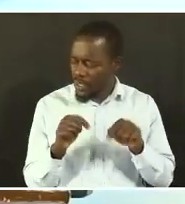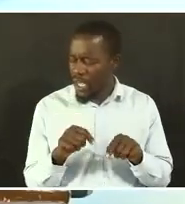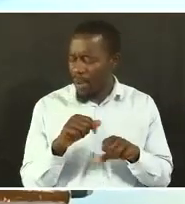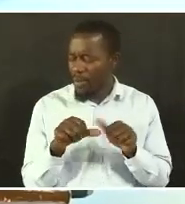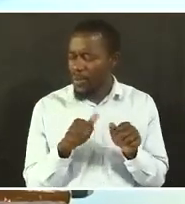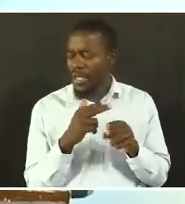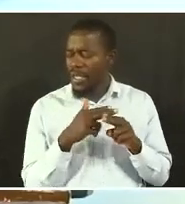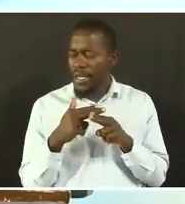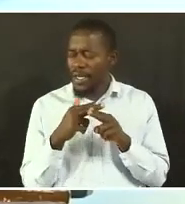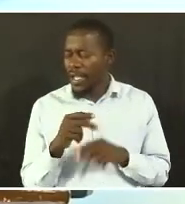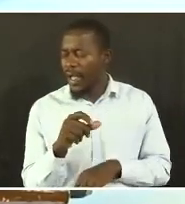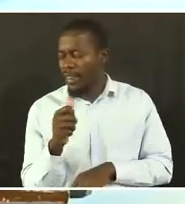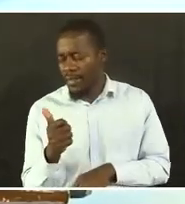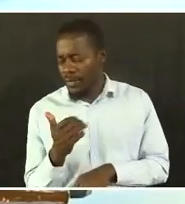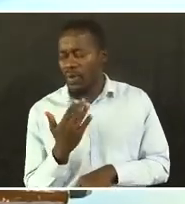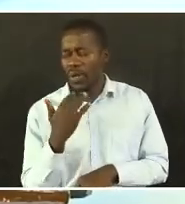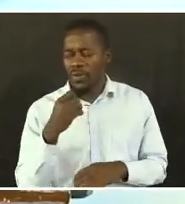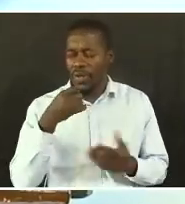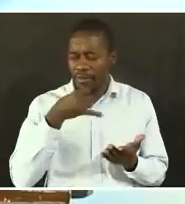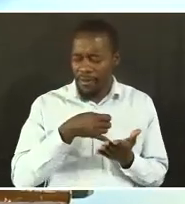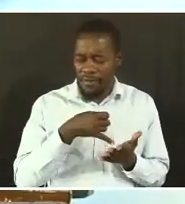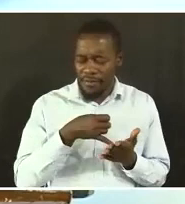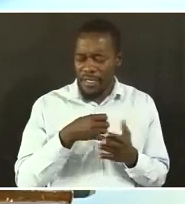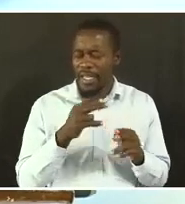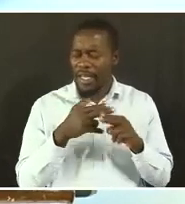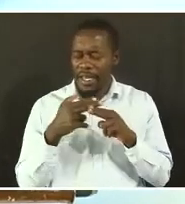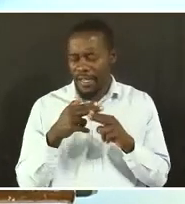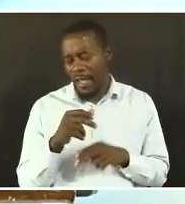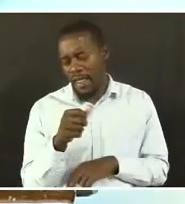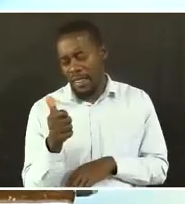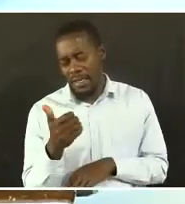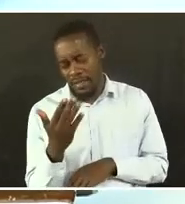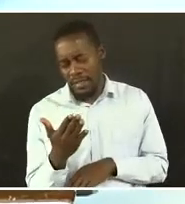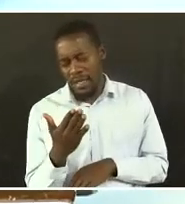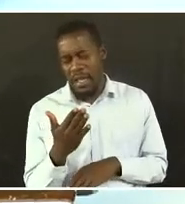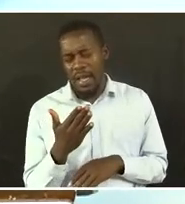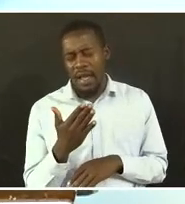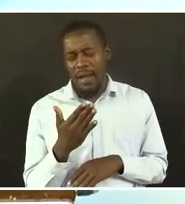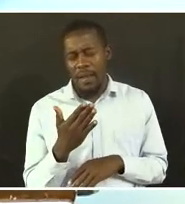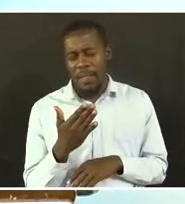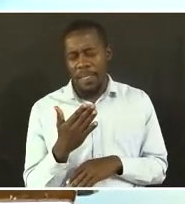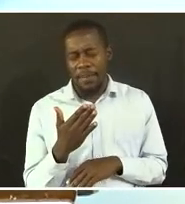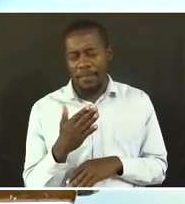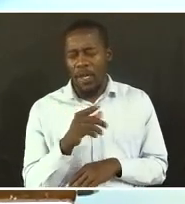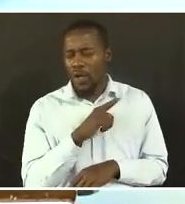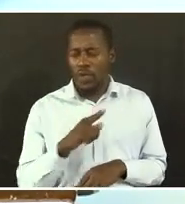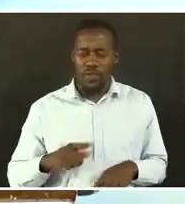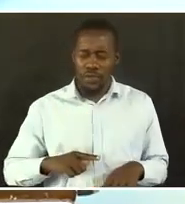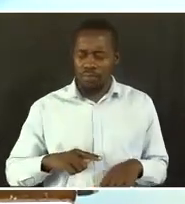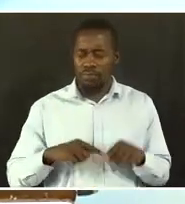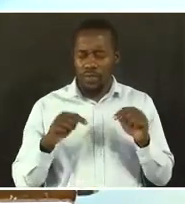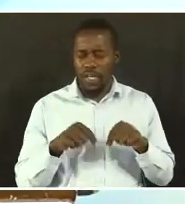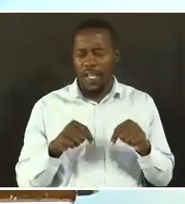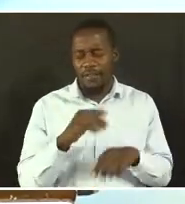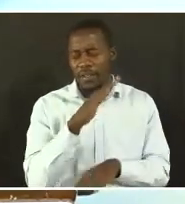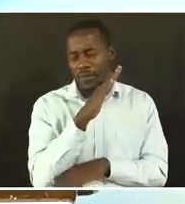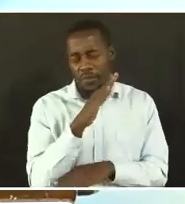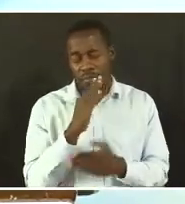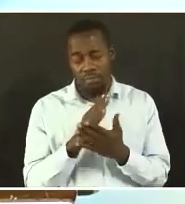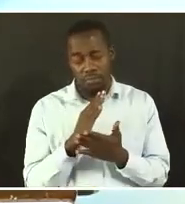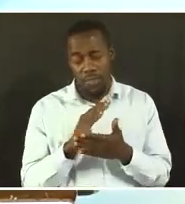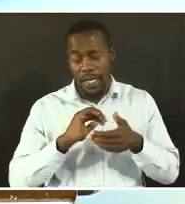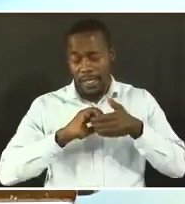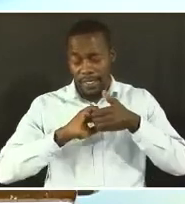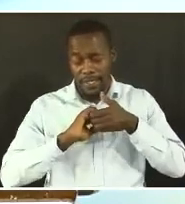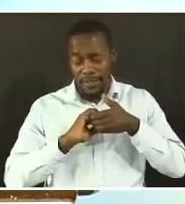and we want to be part of that ministry. Lord, help us. This uplifted hands, there's somebody who's saying, Lord, today afternoon you've spoken to me,